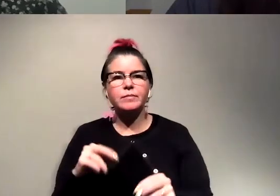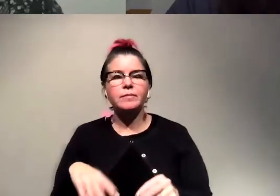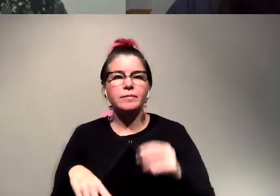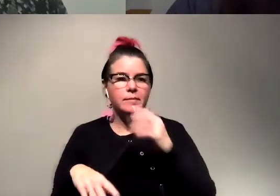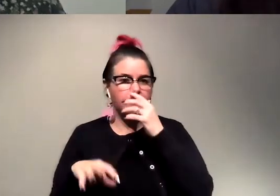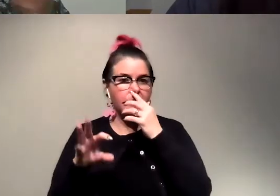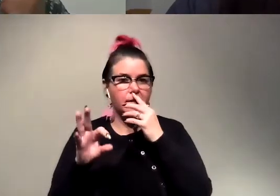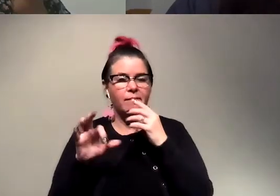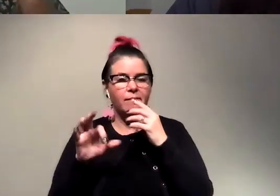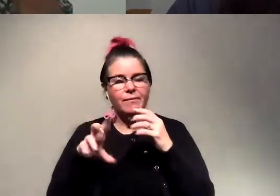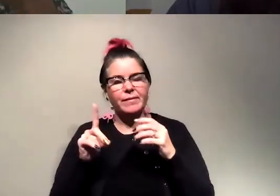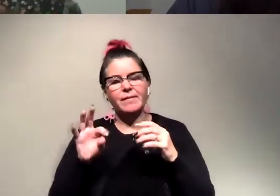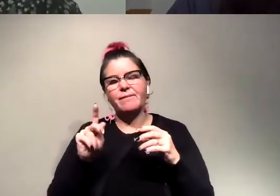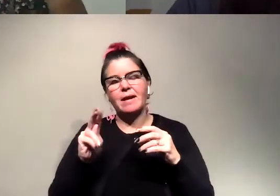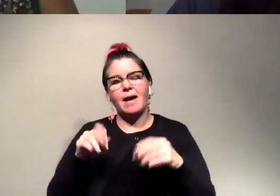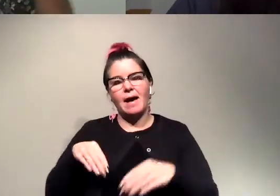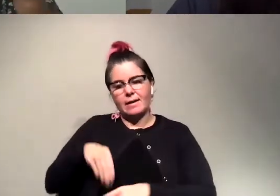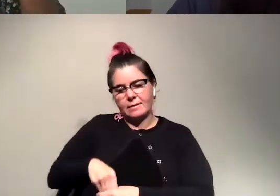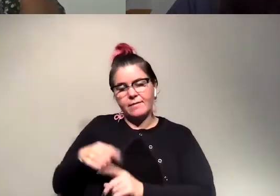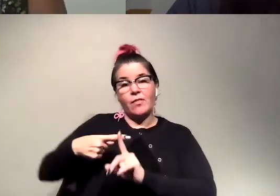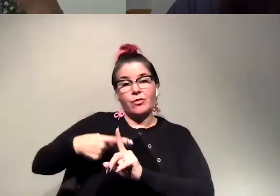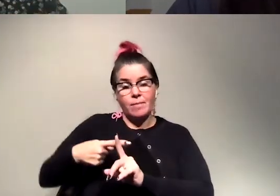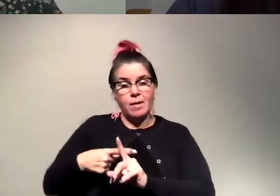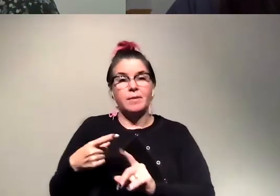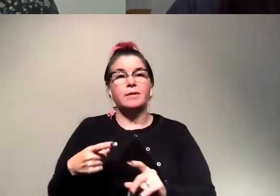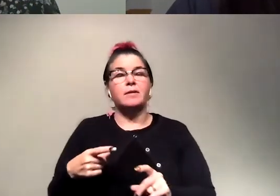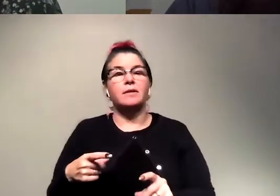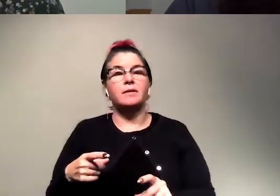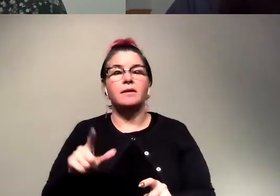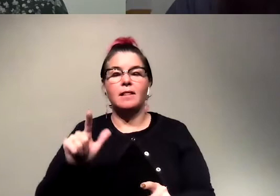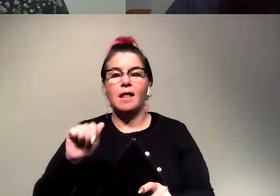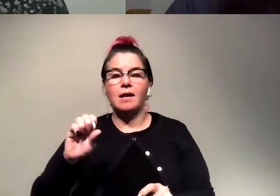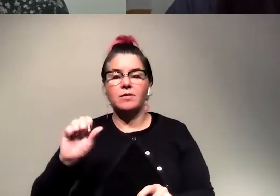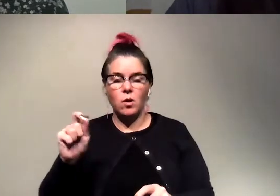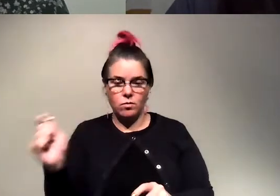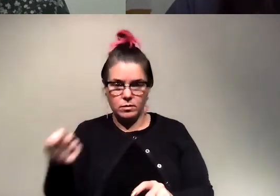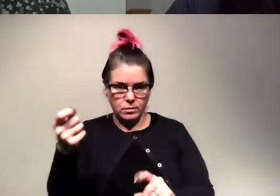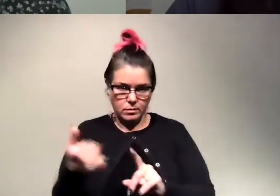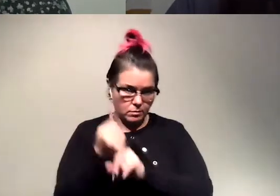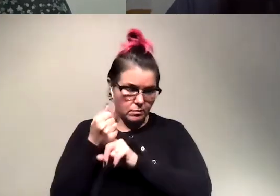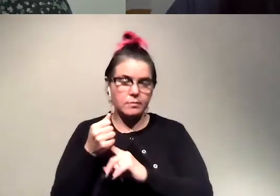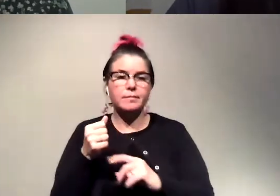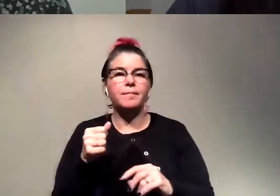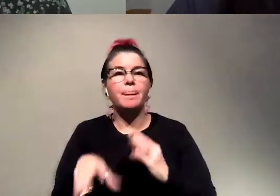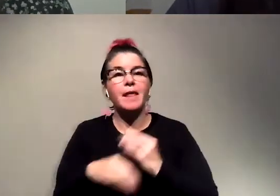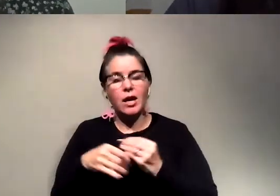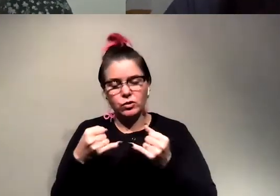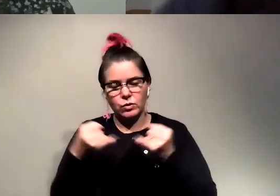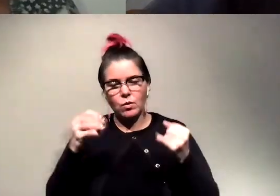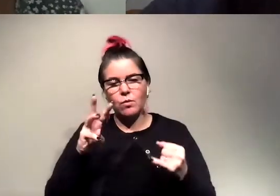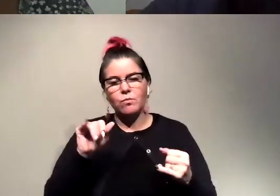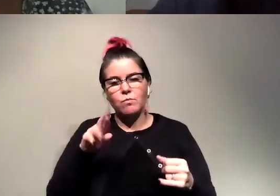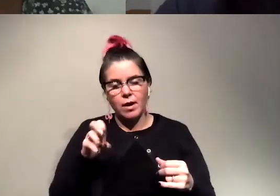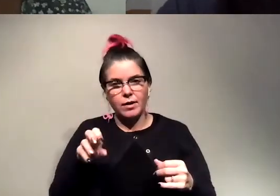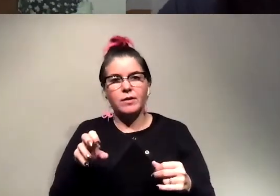fanny pack, and I have my thermometer. I make sure I have my lasso, and extra wire because I have